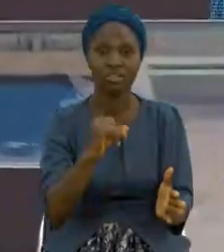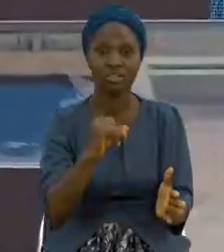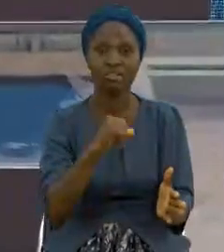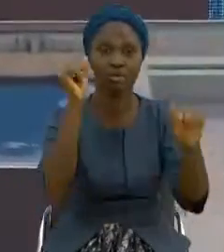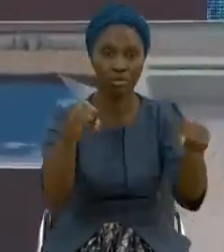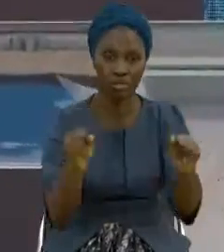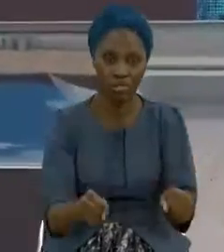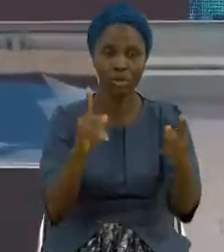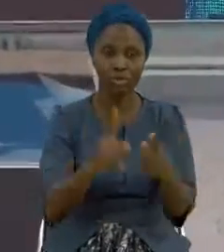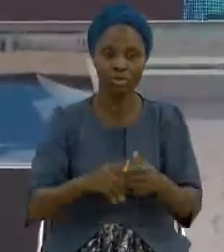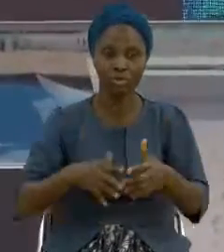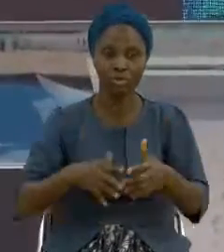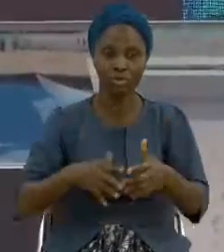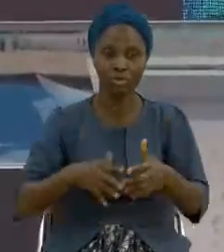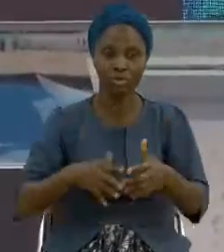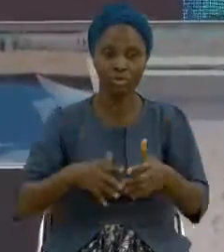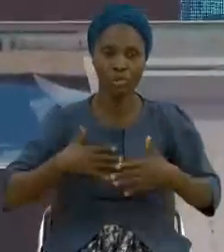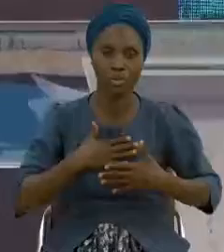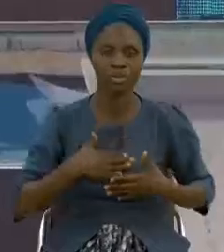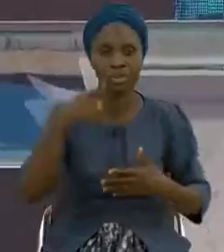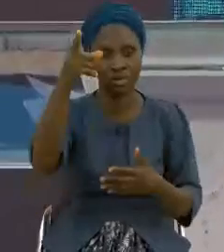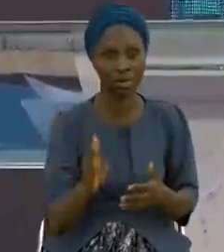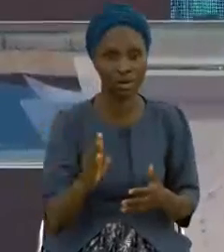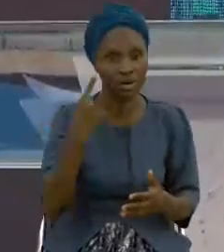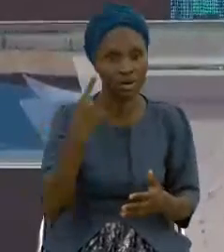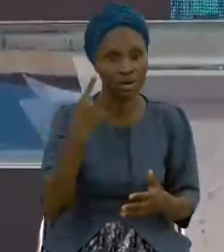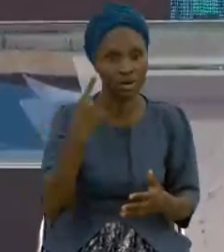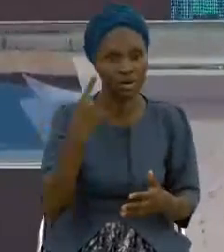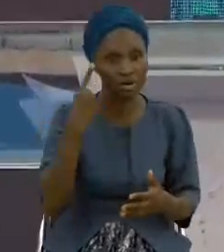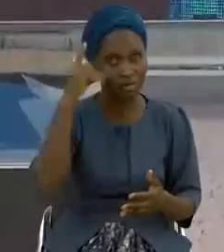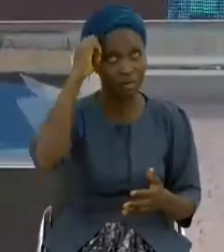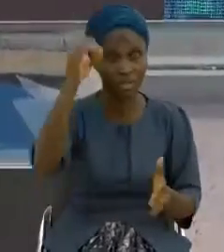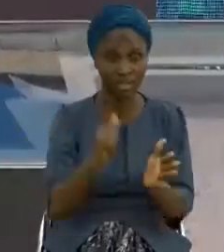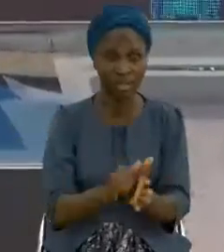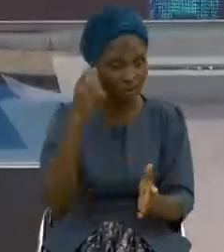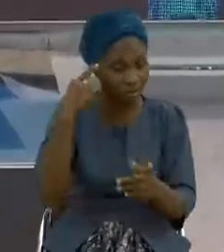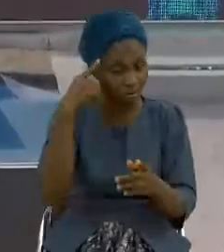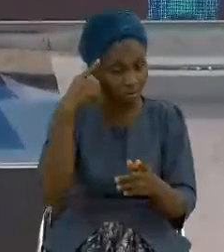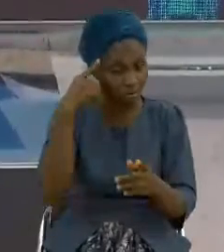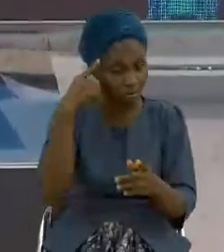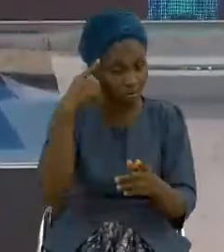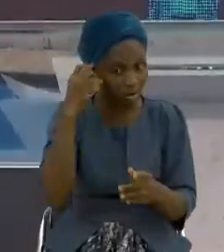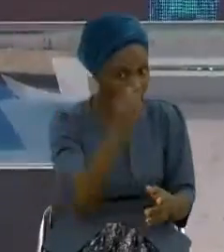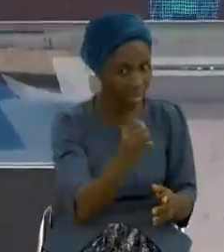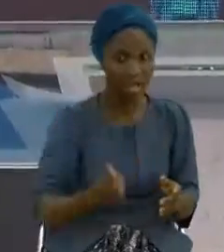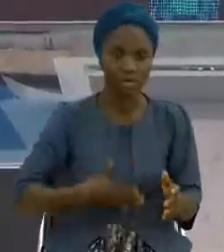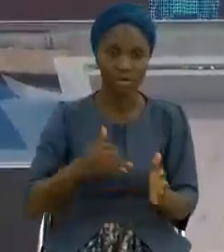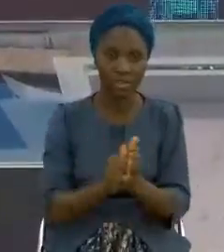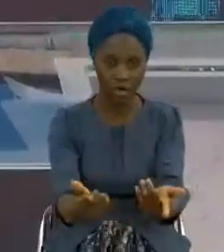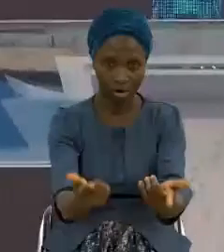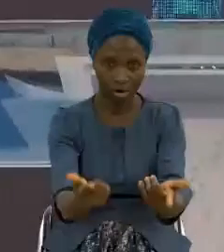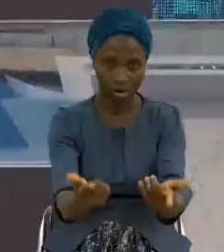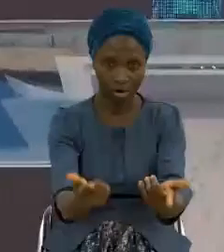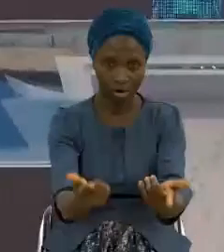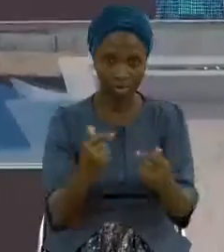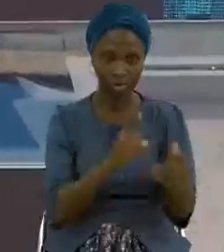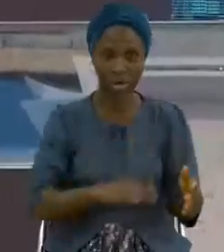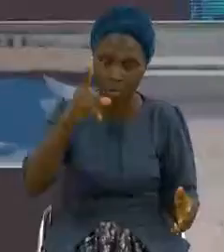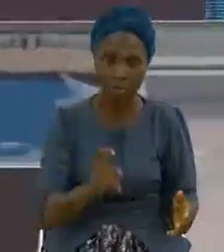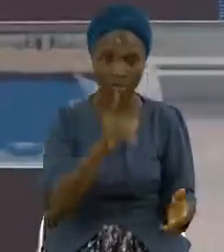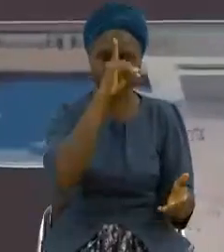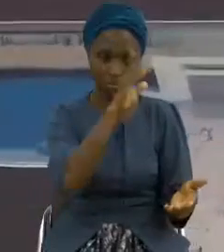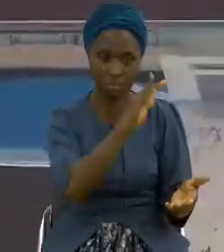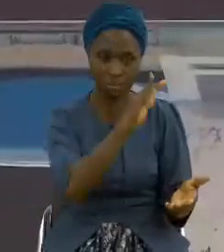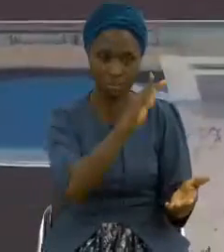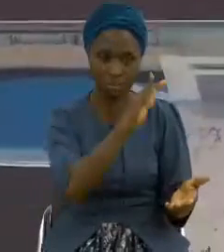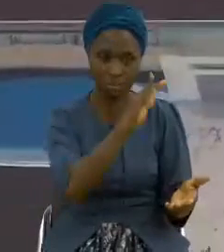that cometh to God must believe that he is, and that he is a